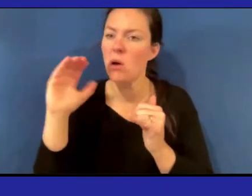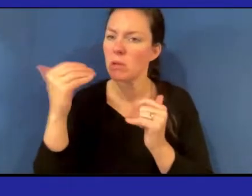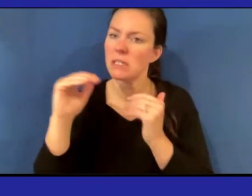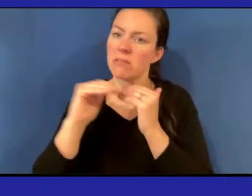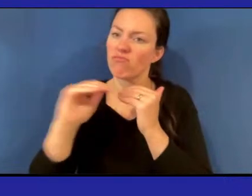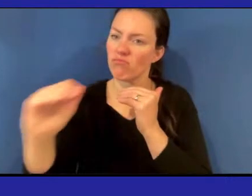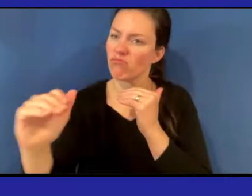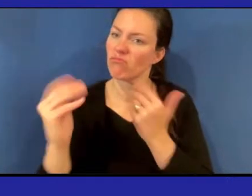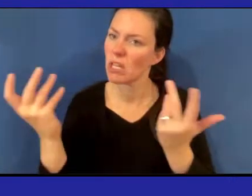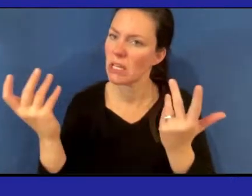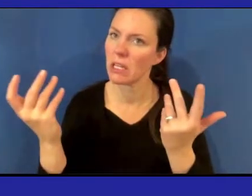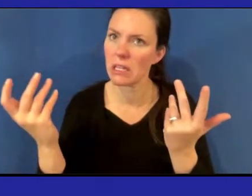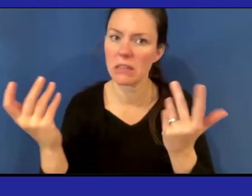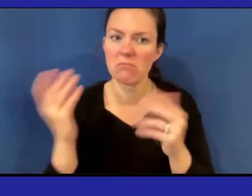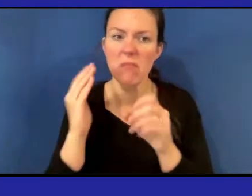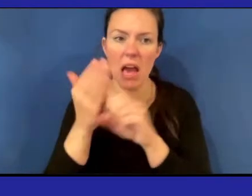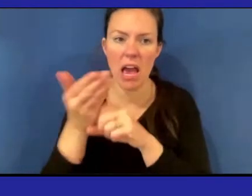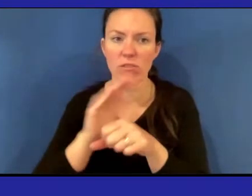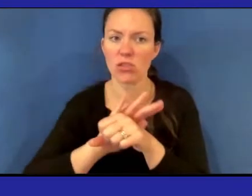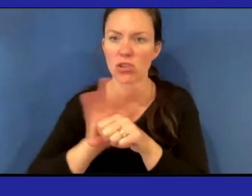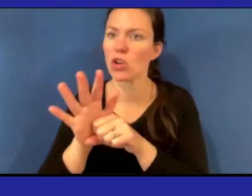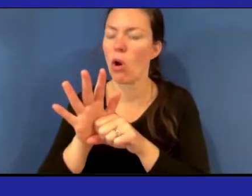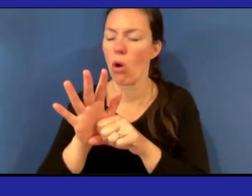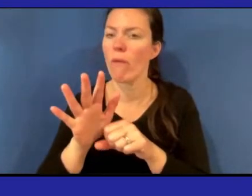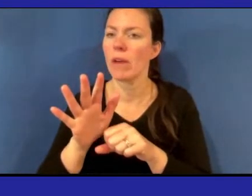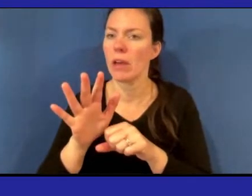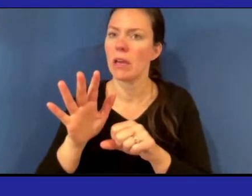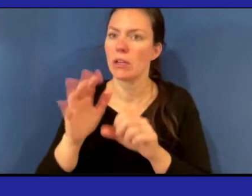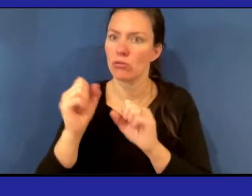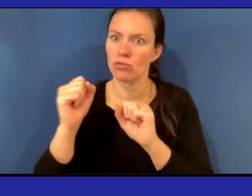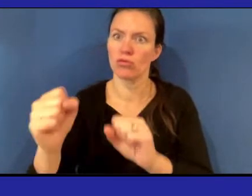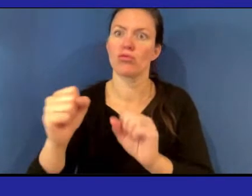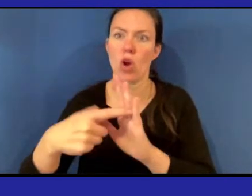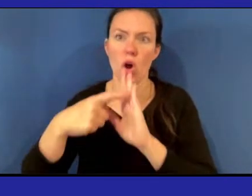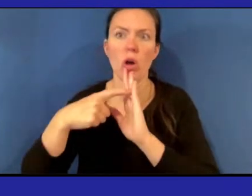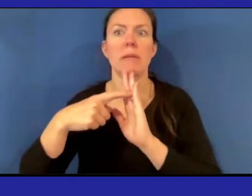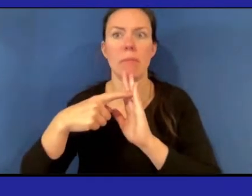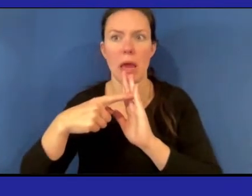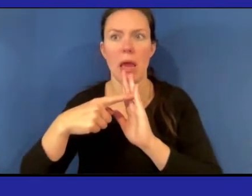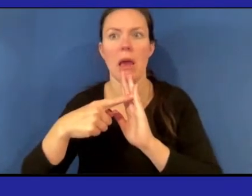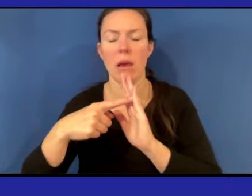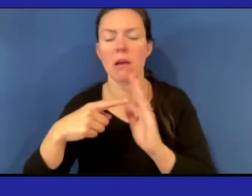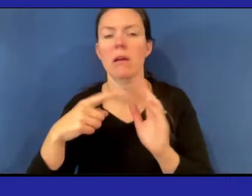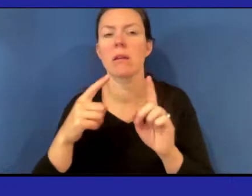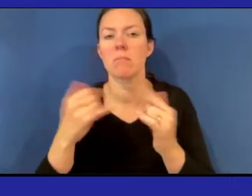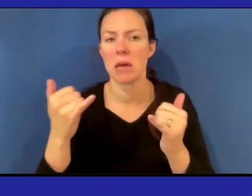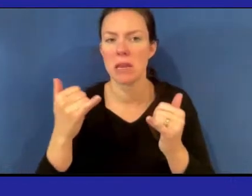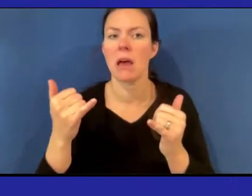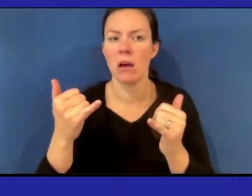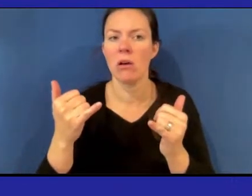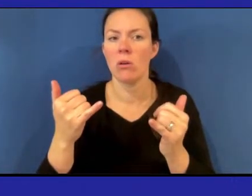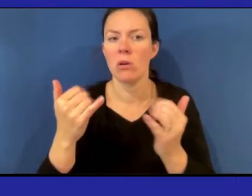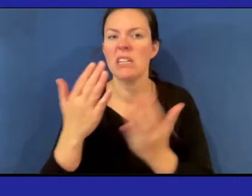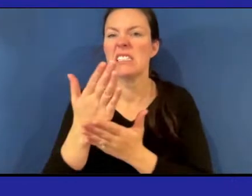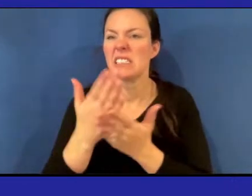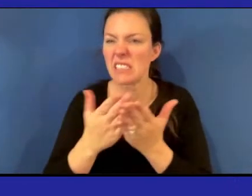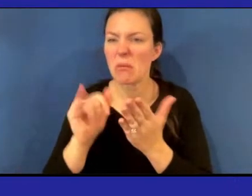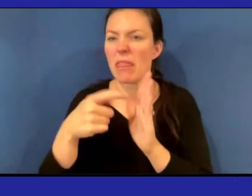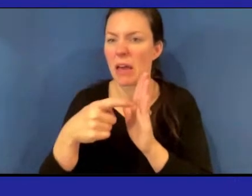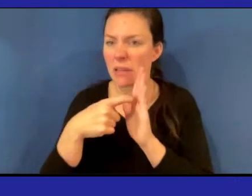now. Post-COVID, it was much higher demand, and even that period right after COVID, a lot of demand. Now